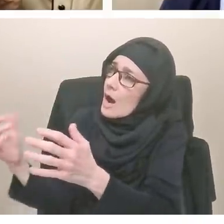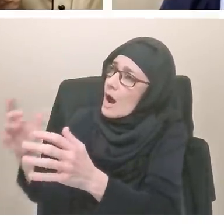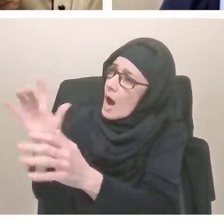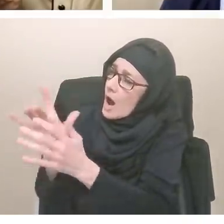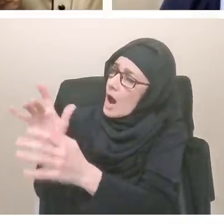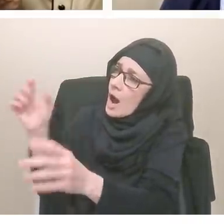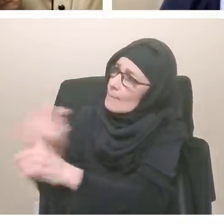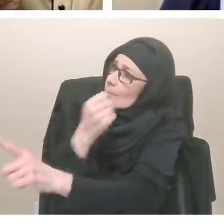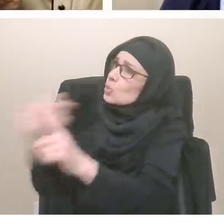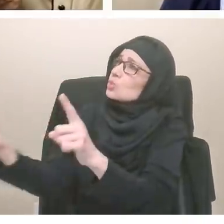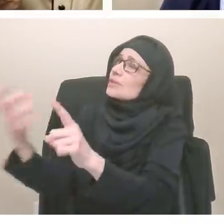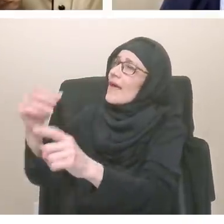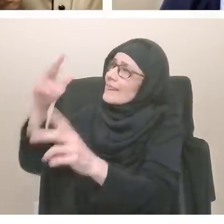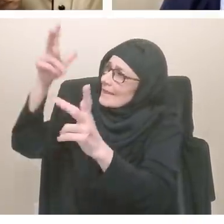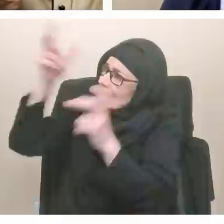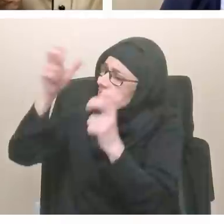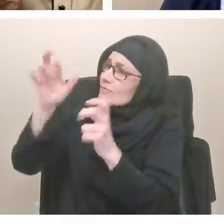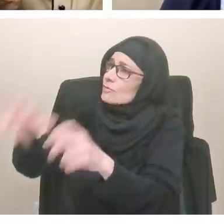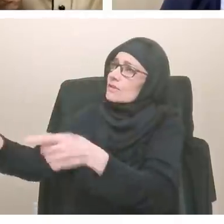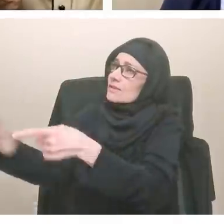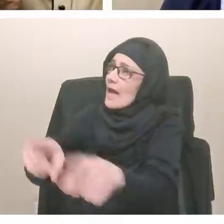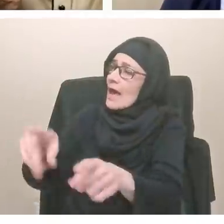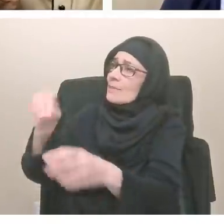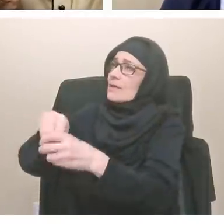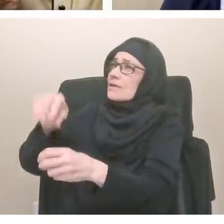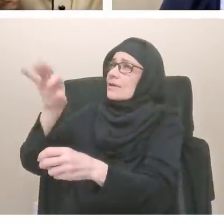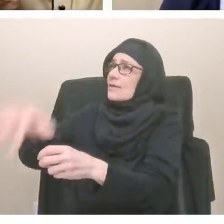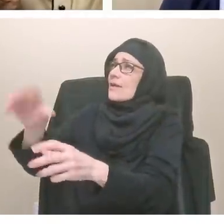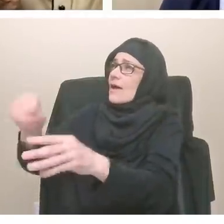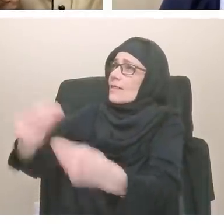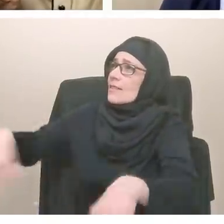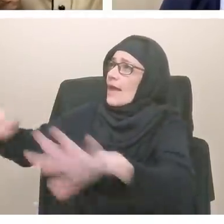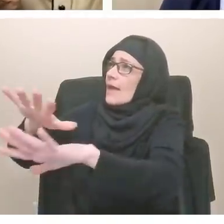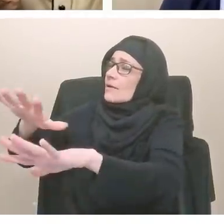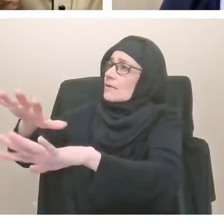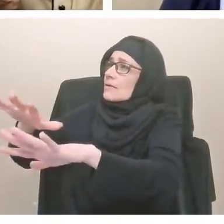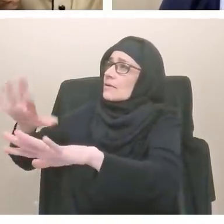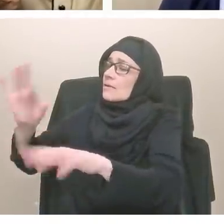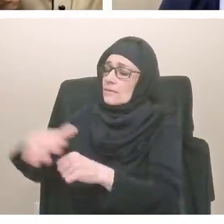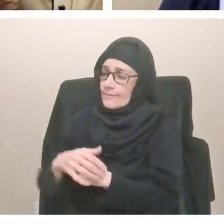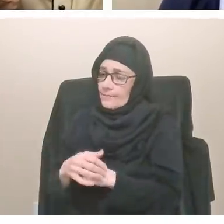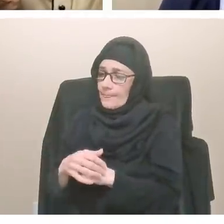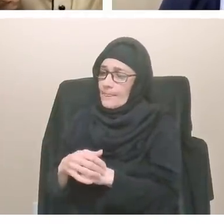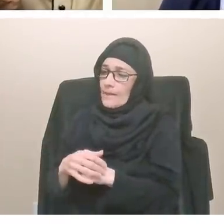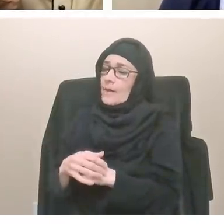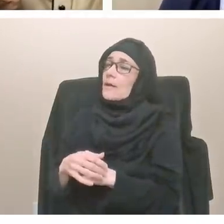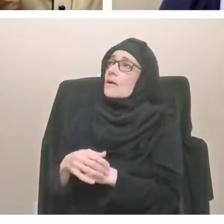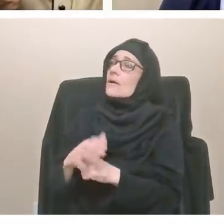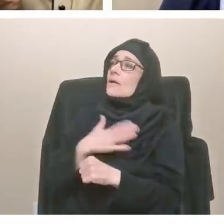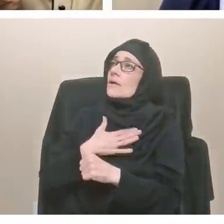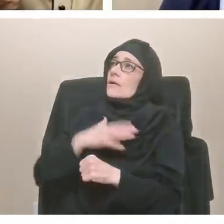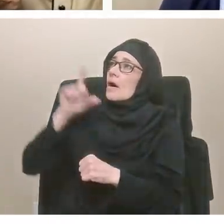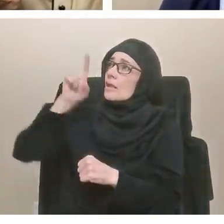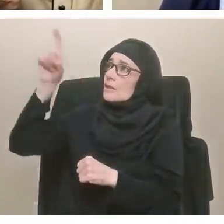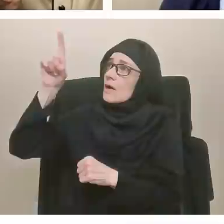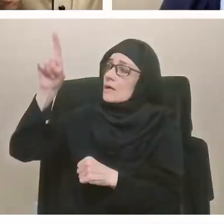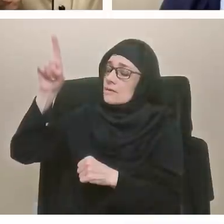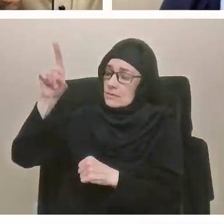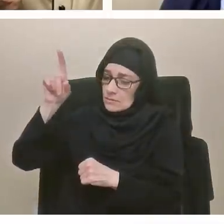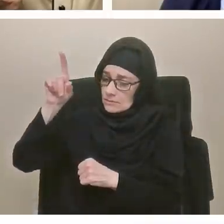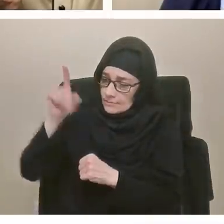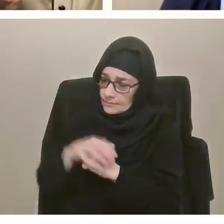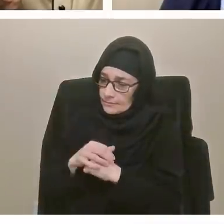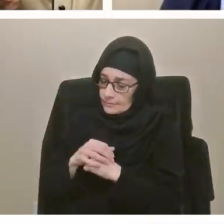the evil that is transpiring on that land, the desecration of your sacred. Ya Allah, anta rabbu dhaka al-bayt,